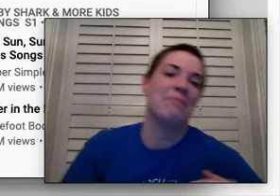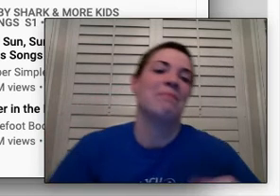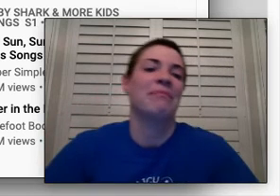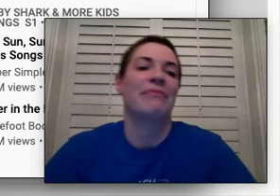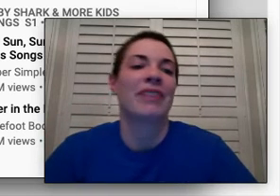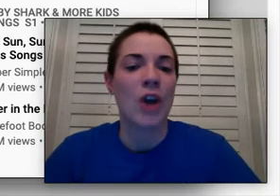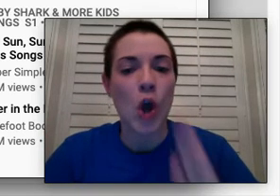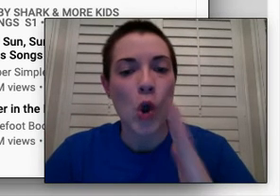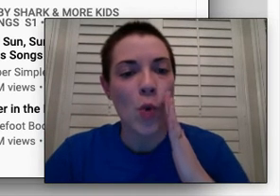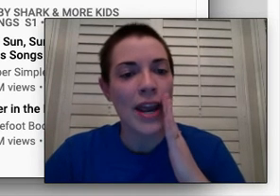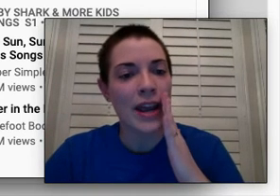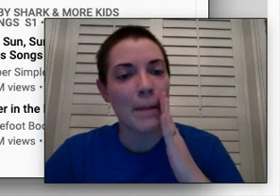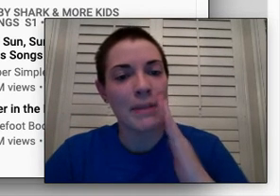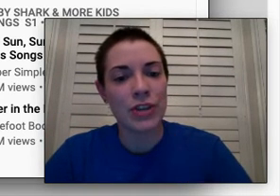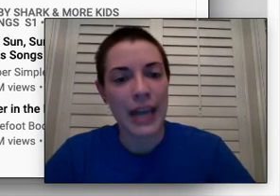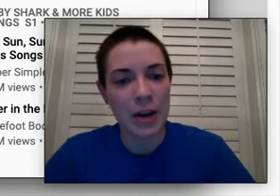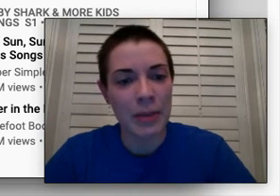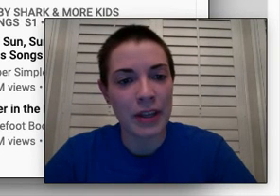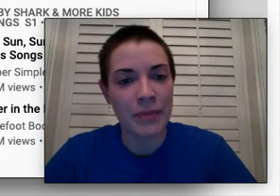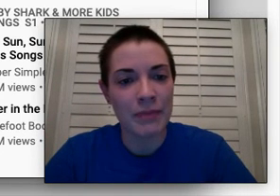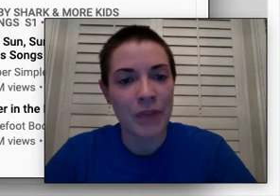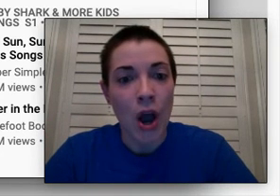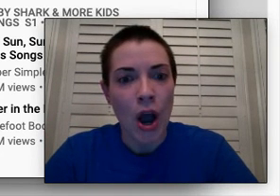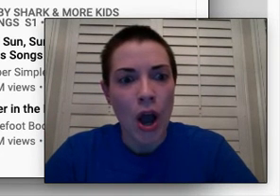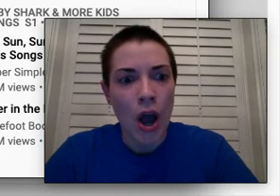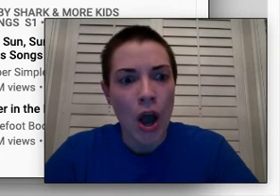sun. Wake up, Mr. Caterpillar.